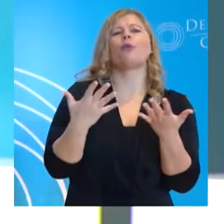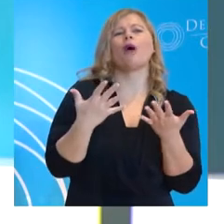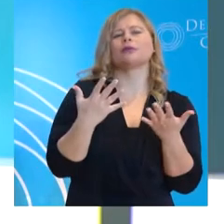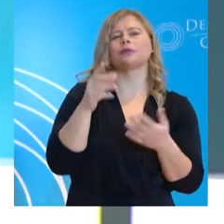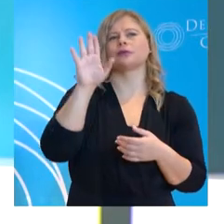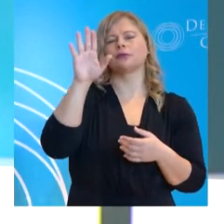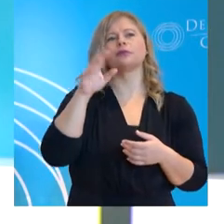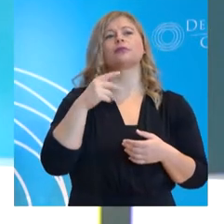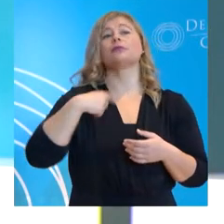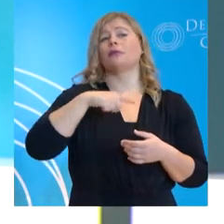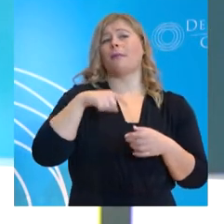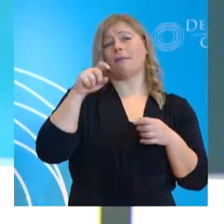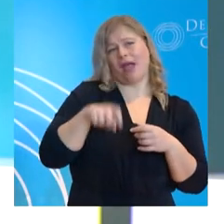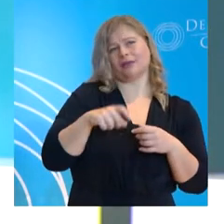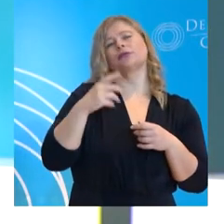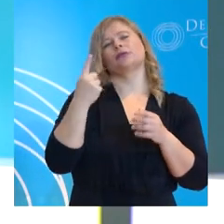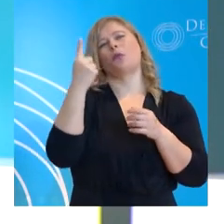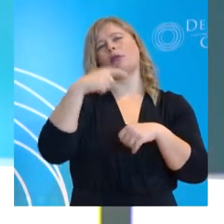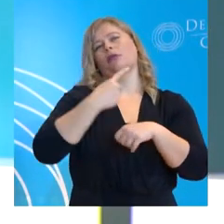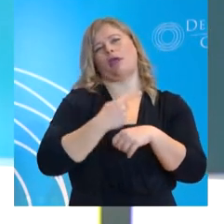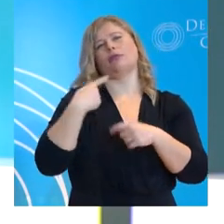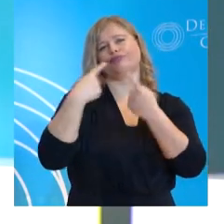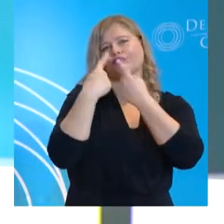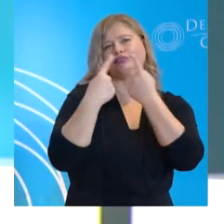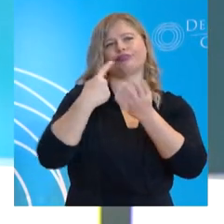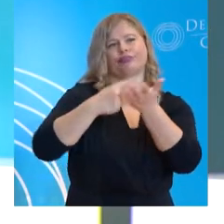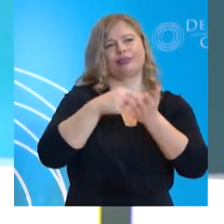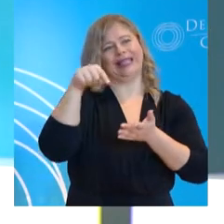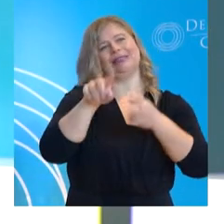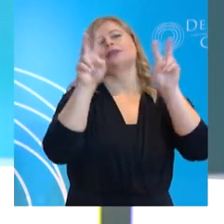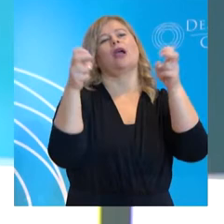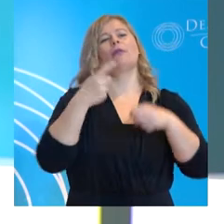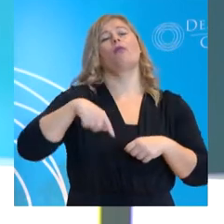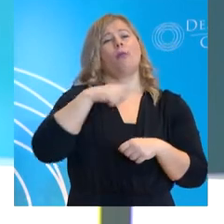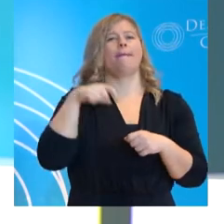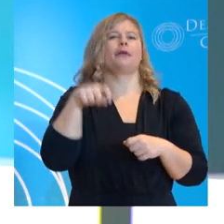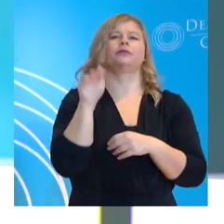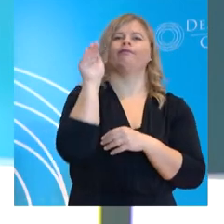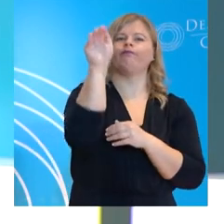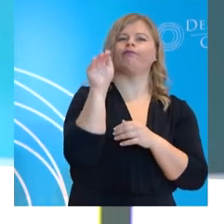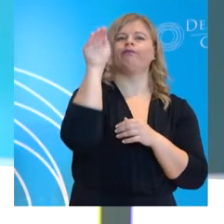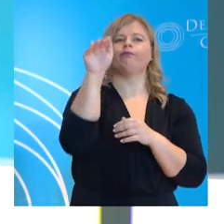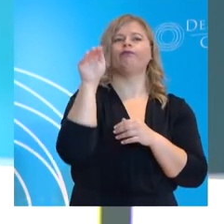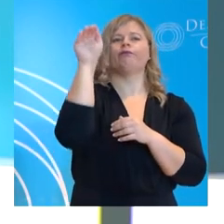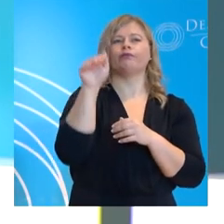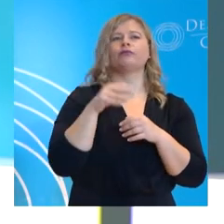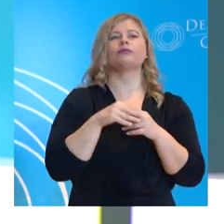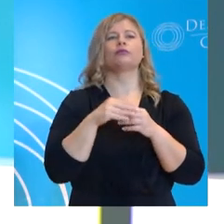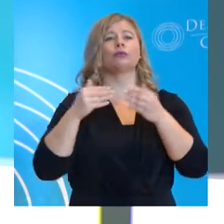that point, that we're willing and able to take initiatives